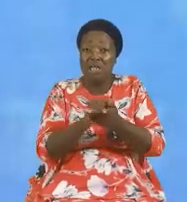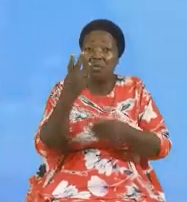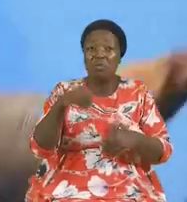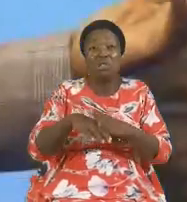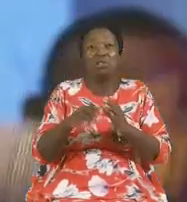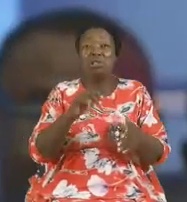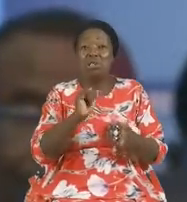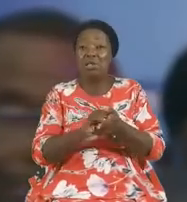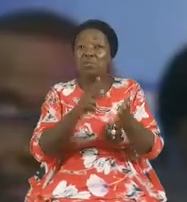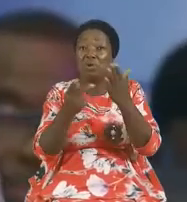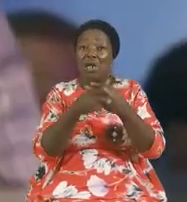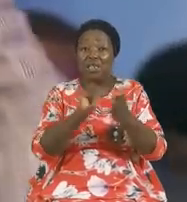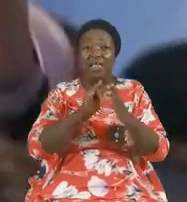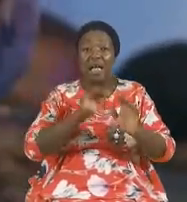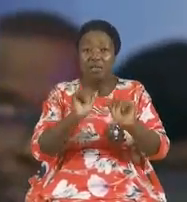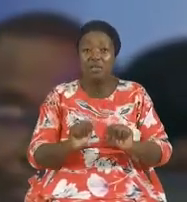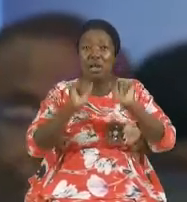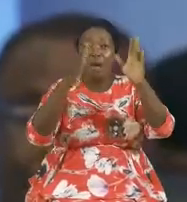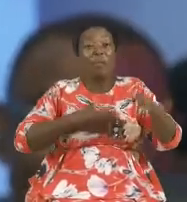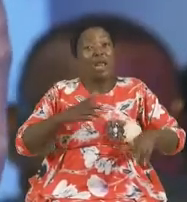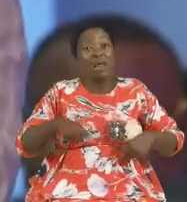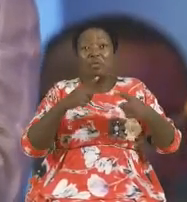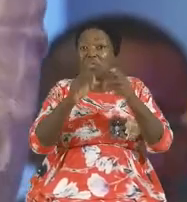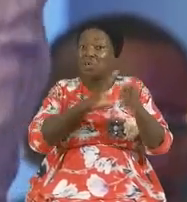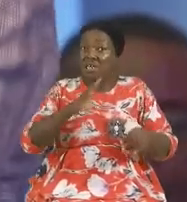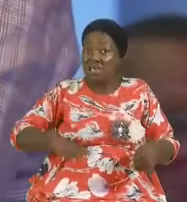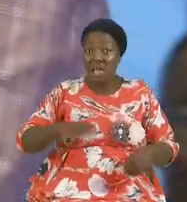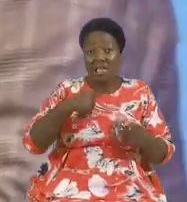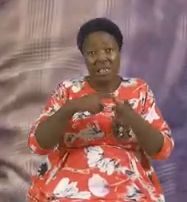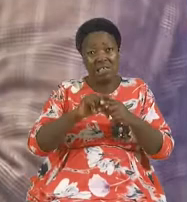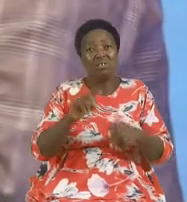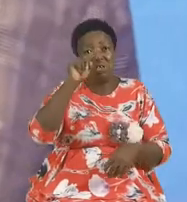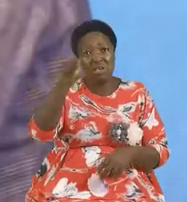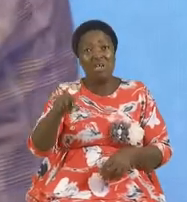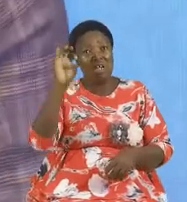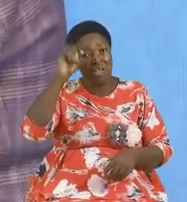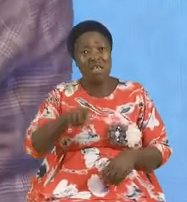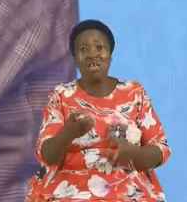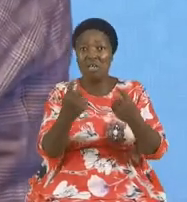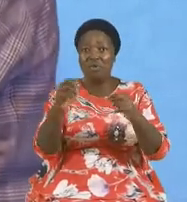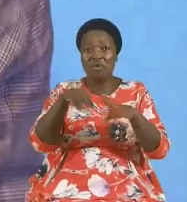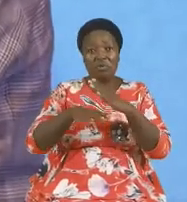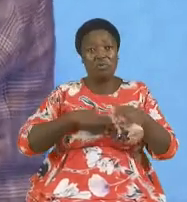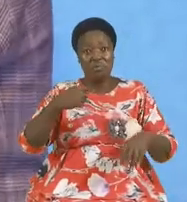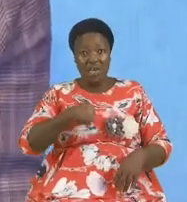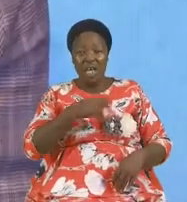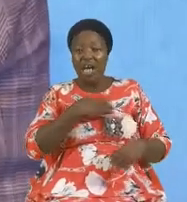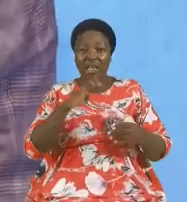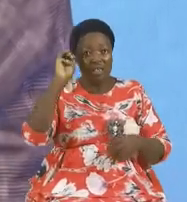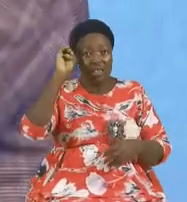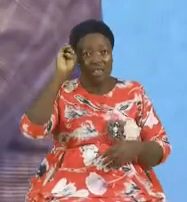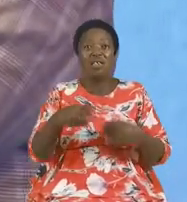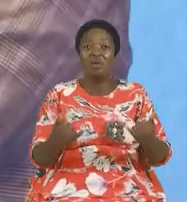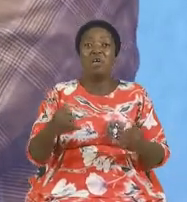that was crusade time, I gave my life to Christ, I came into him, and he